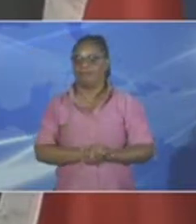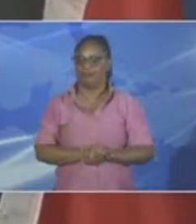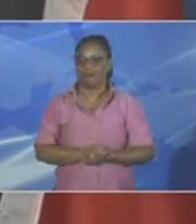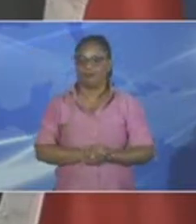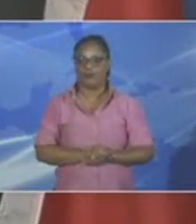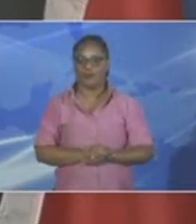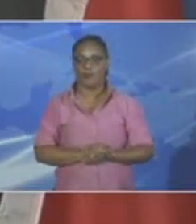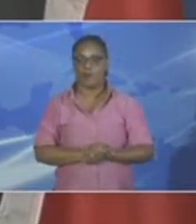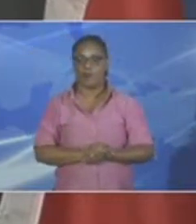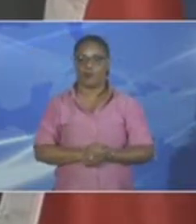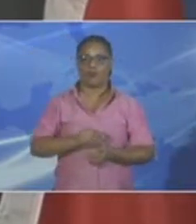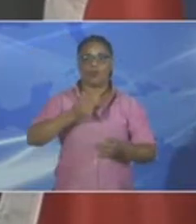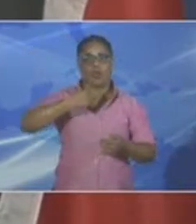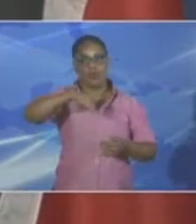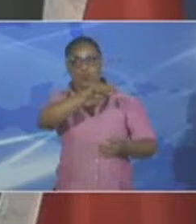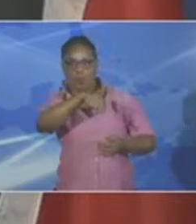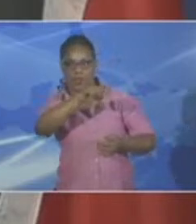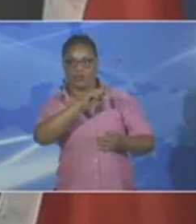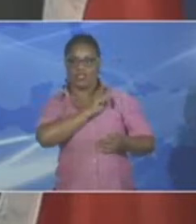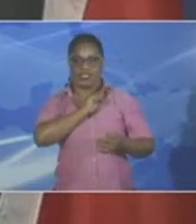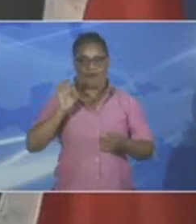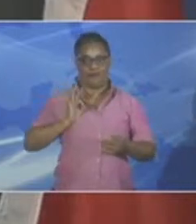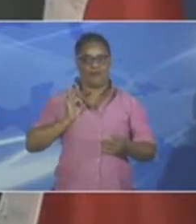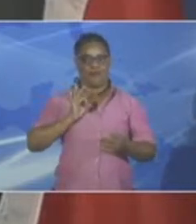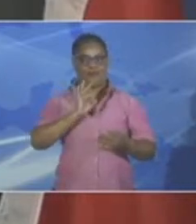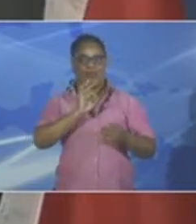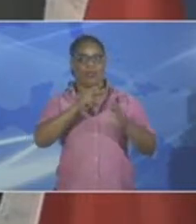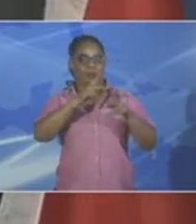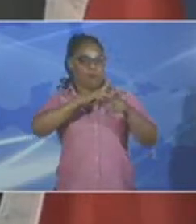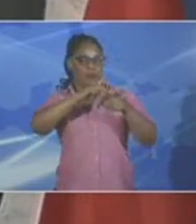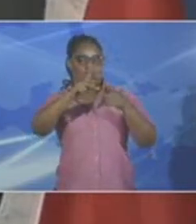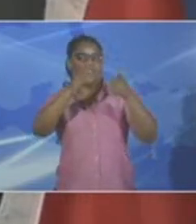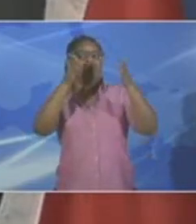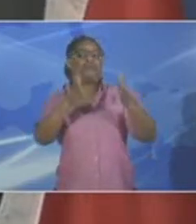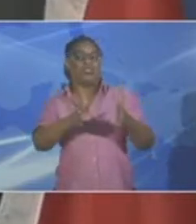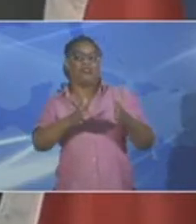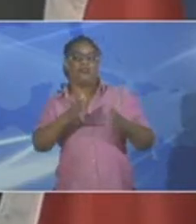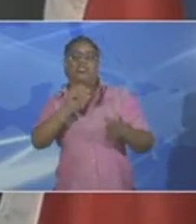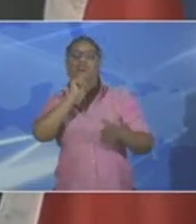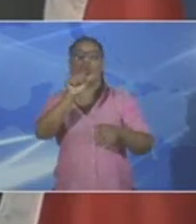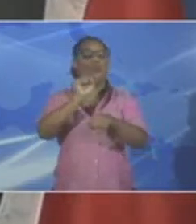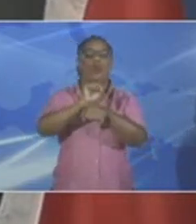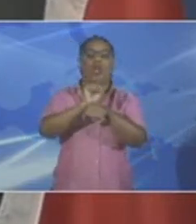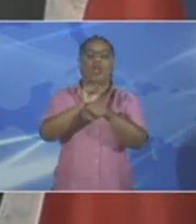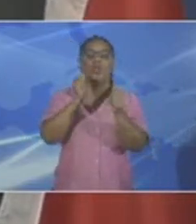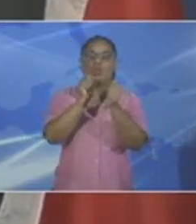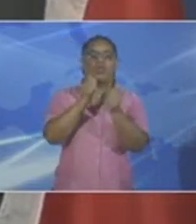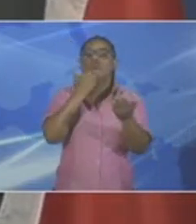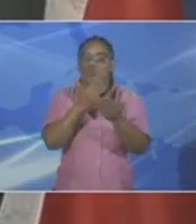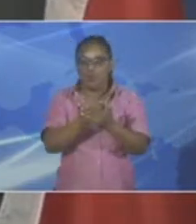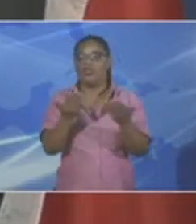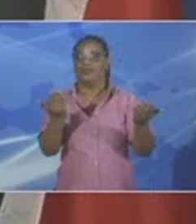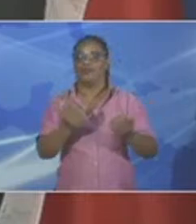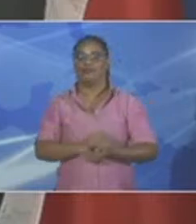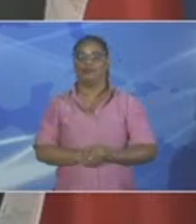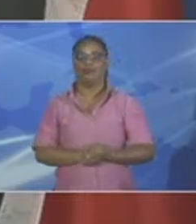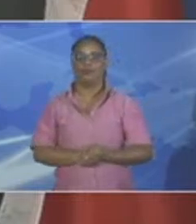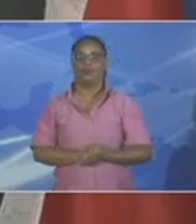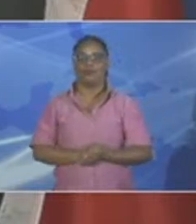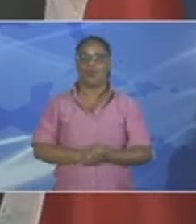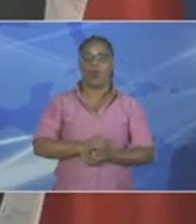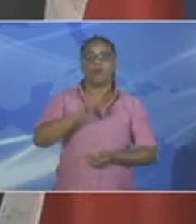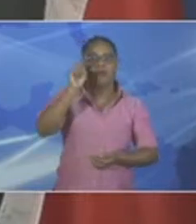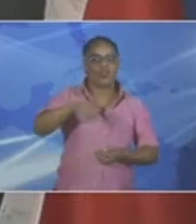of our professional staff at the hospitals. And we need to confirm that and to change them. I could